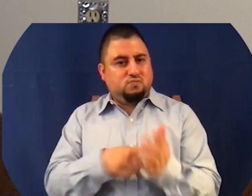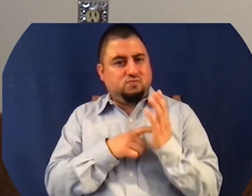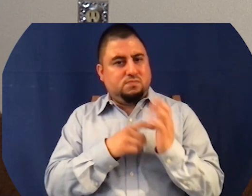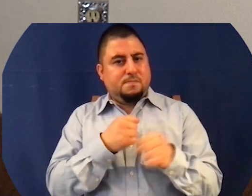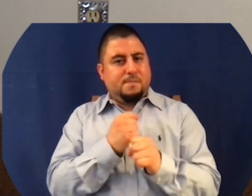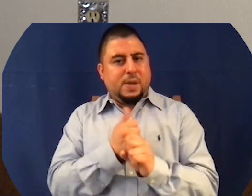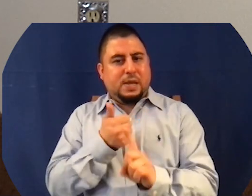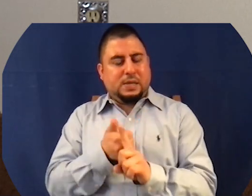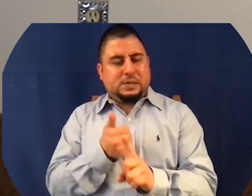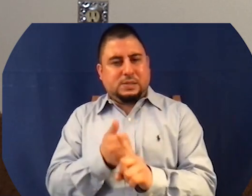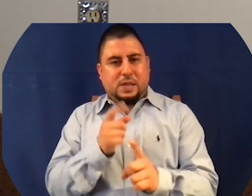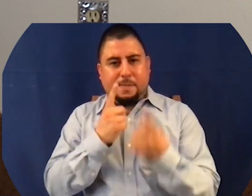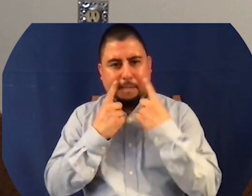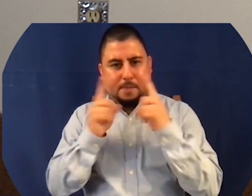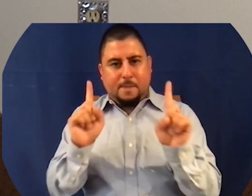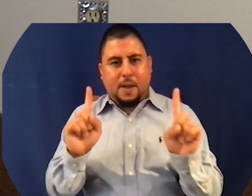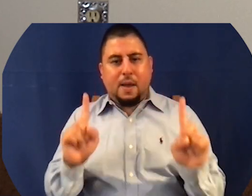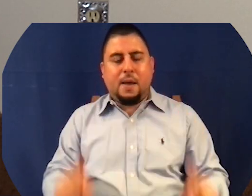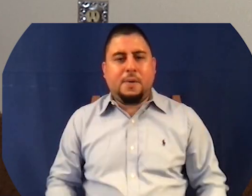required to make them real.